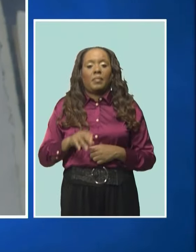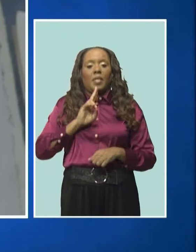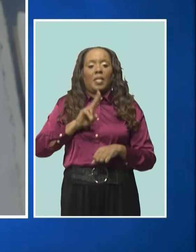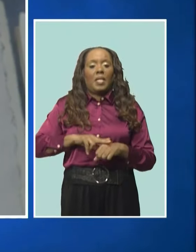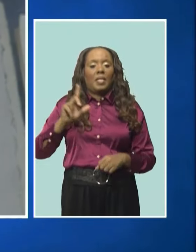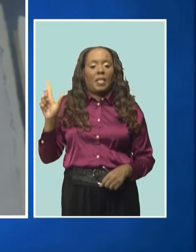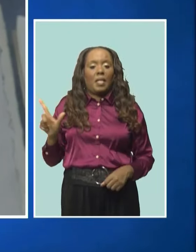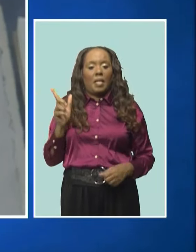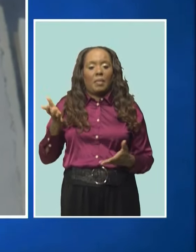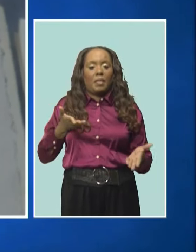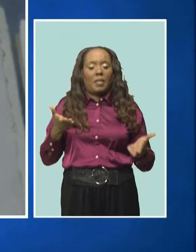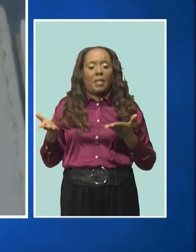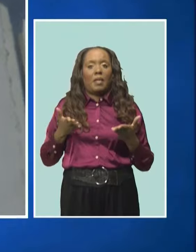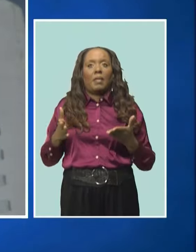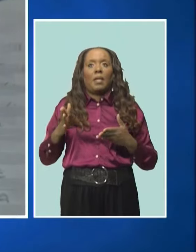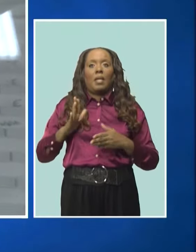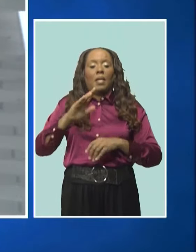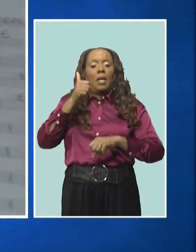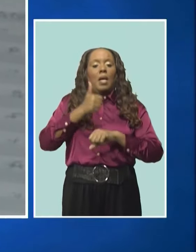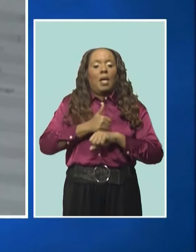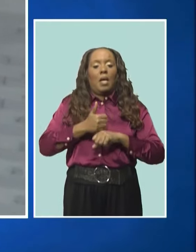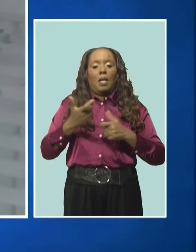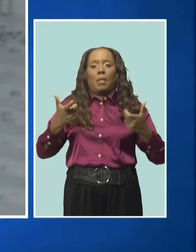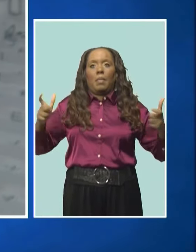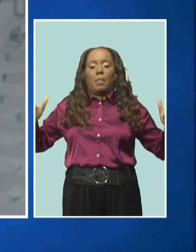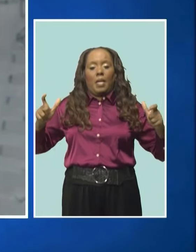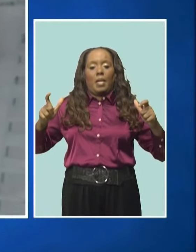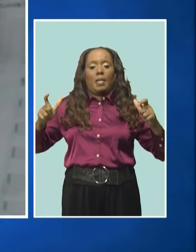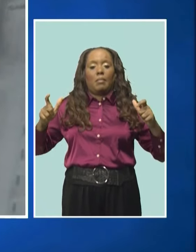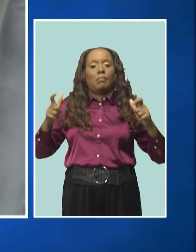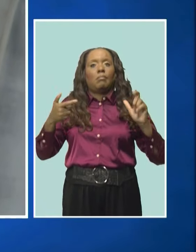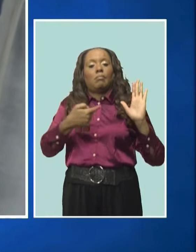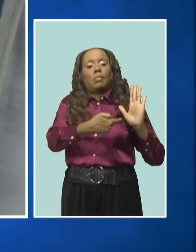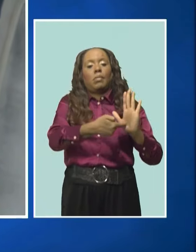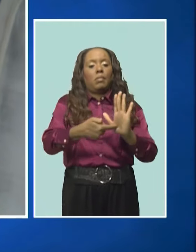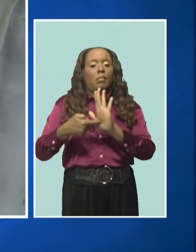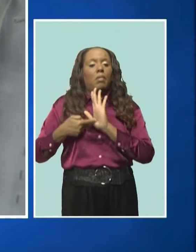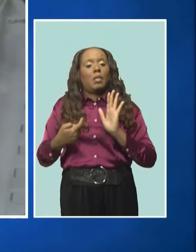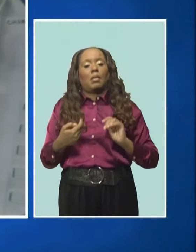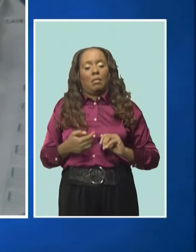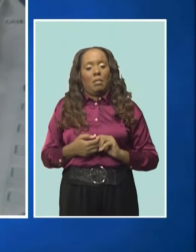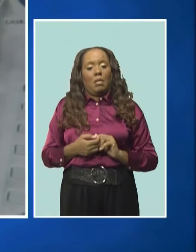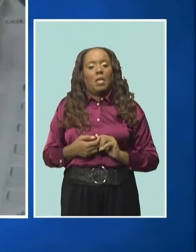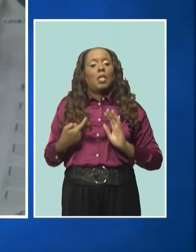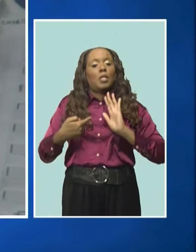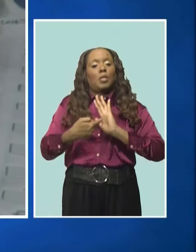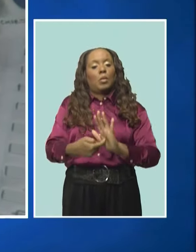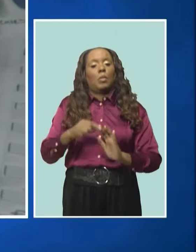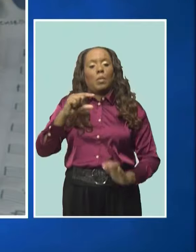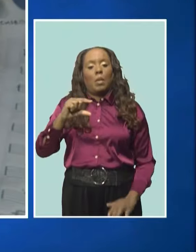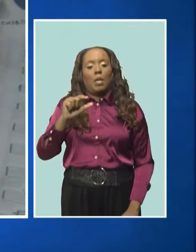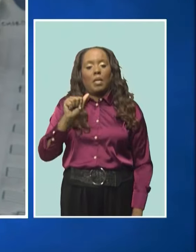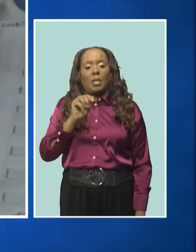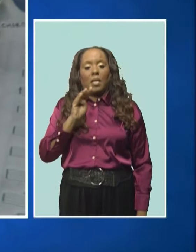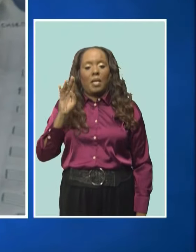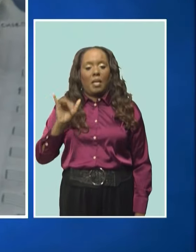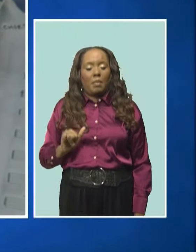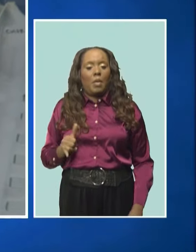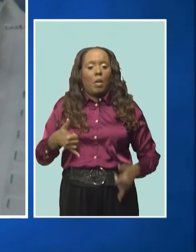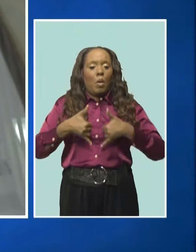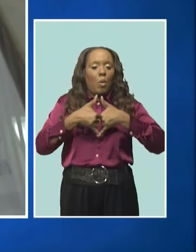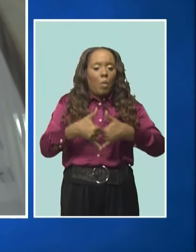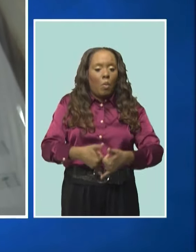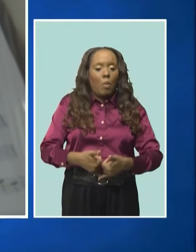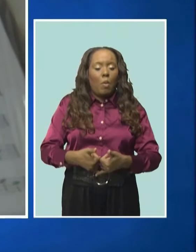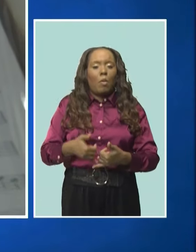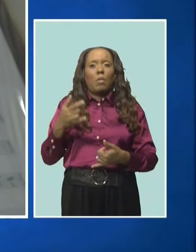at its Independence Square location featuring Gabby's local and global awards, tokens and personal items accumulated over the